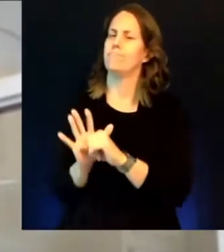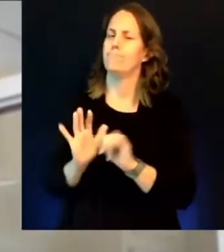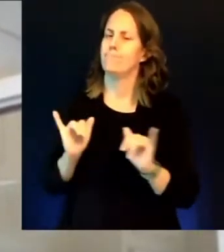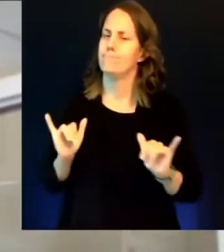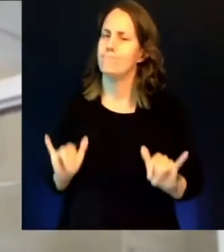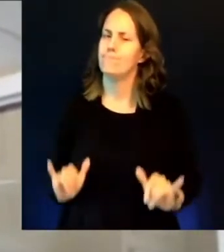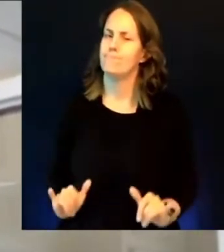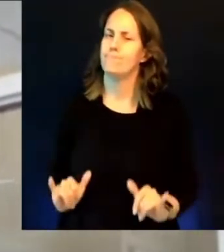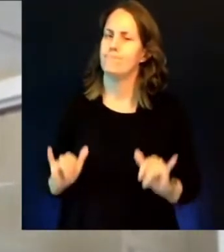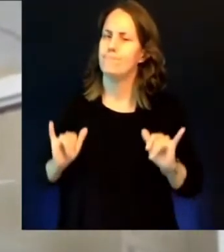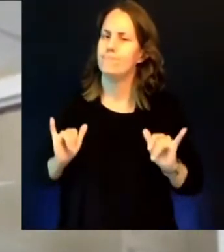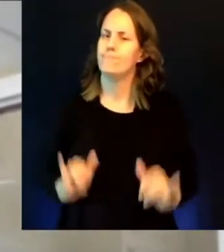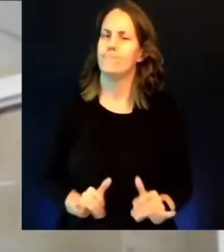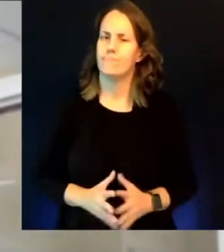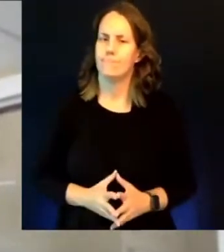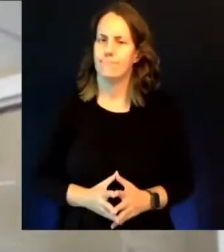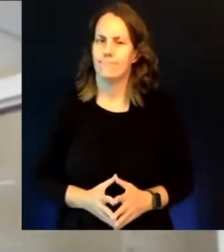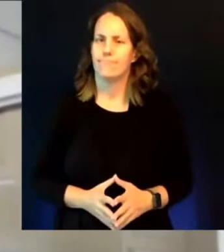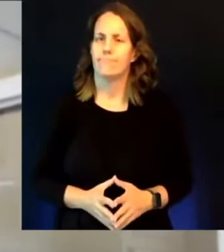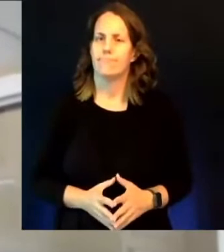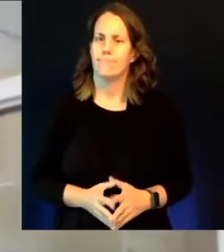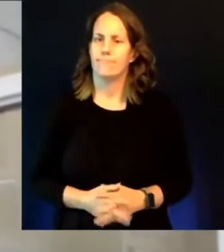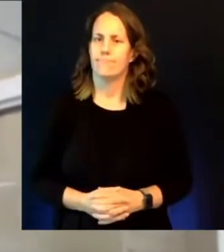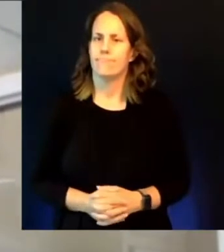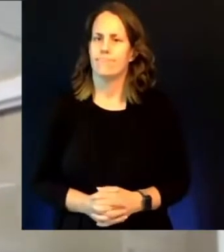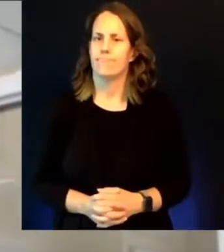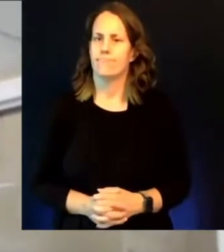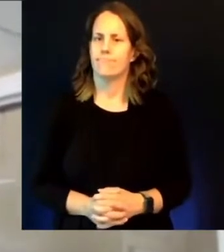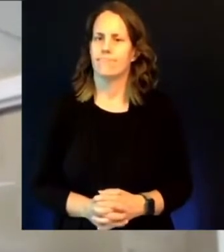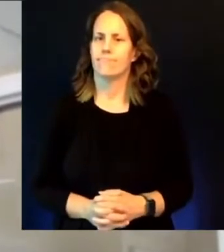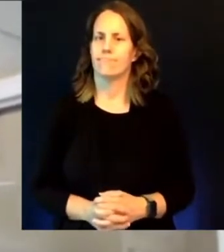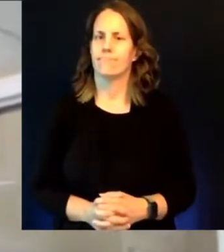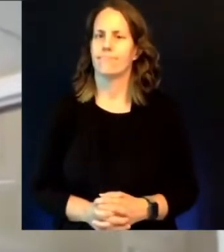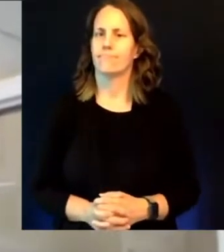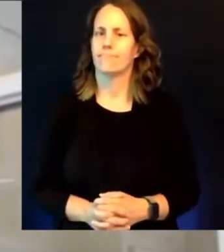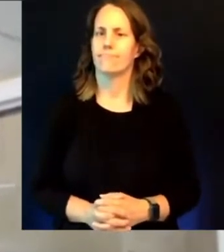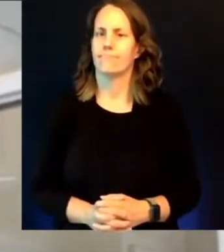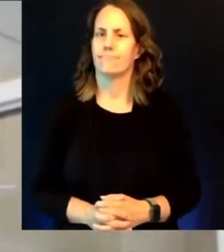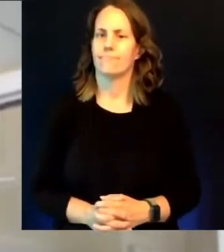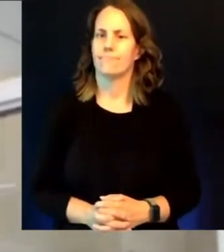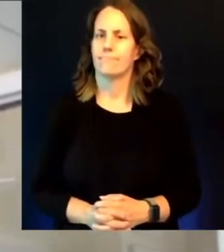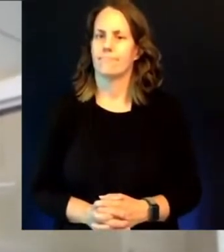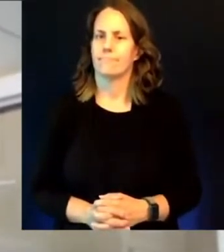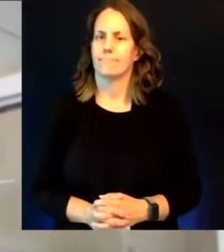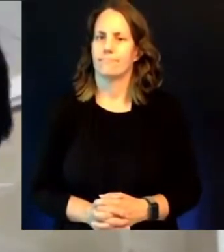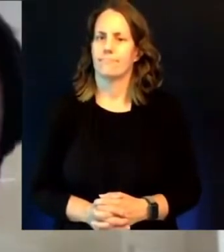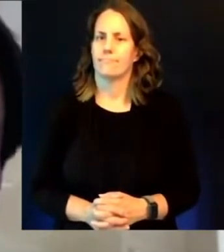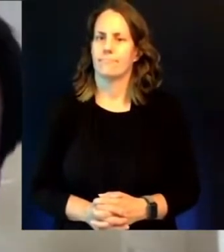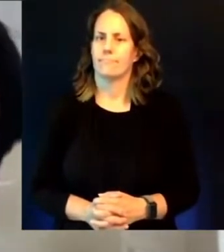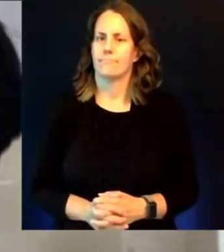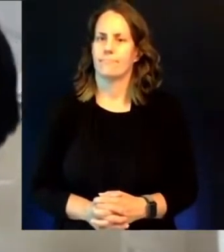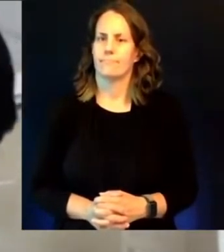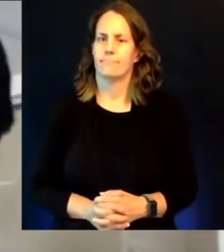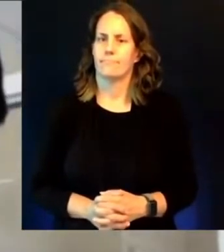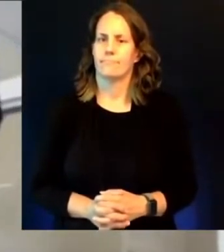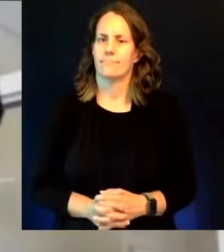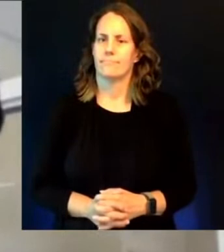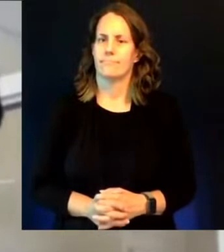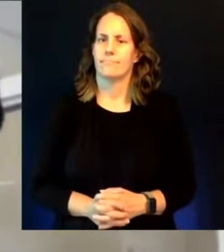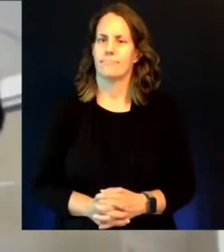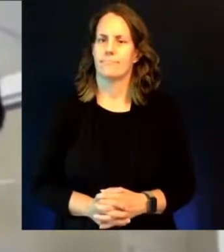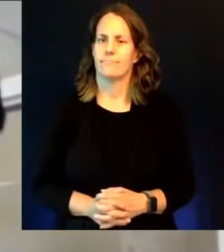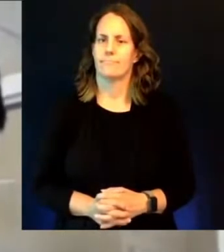disease transmission. So that's relatively fixed. But if we have more transmission, we're going to see more cases in vaccinated and unvaccinated